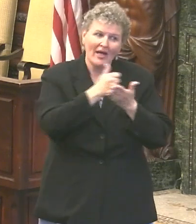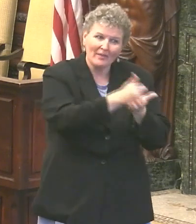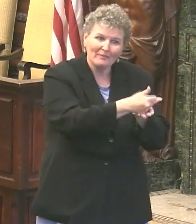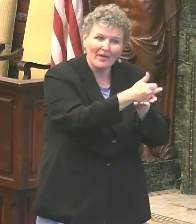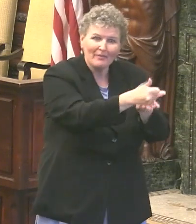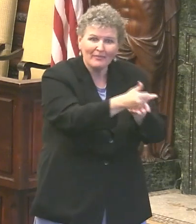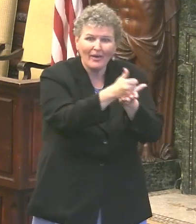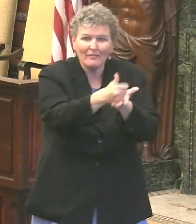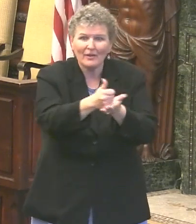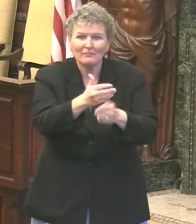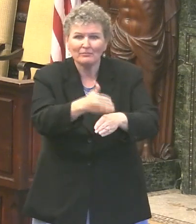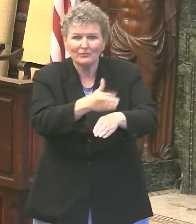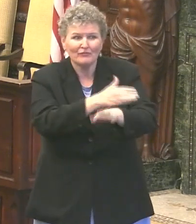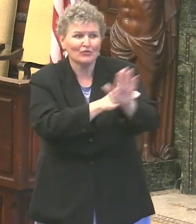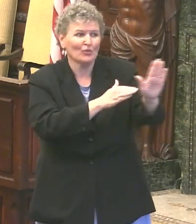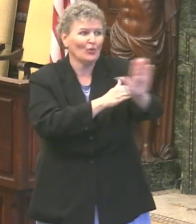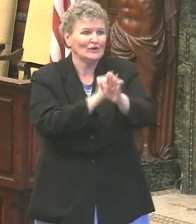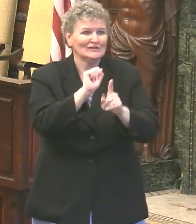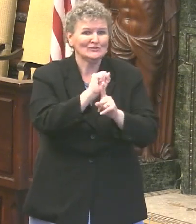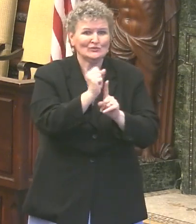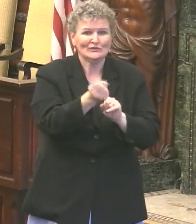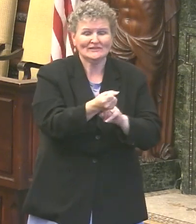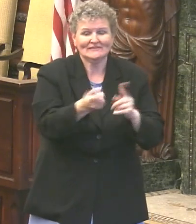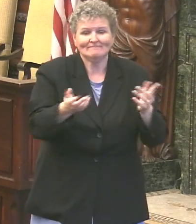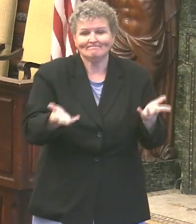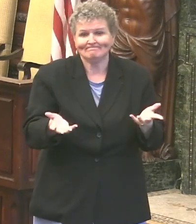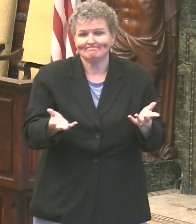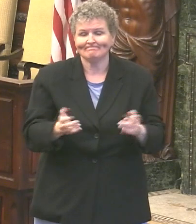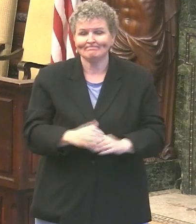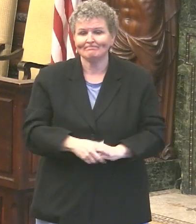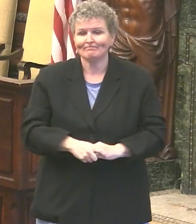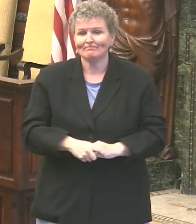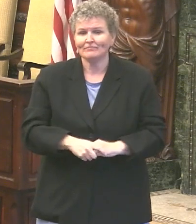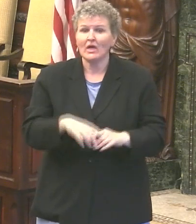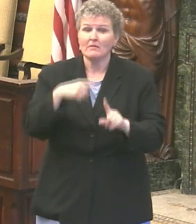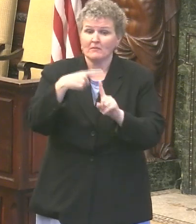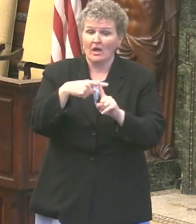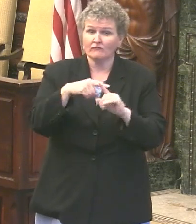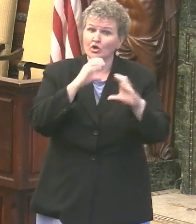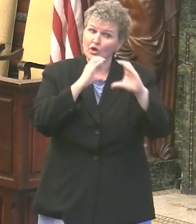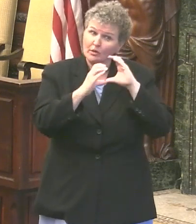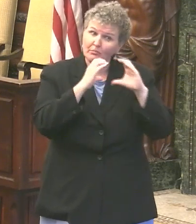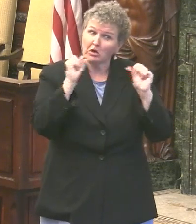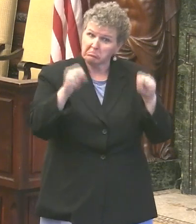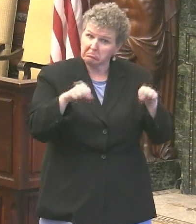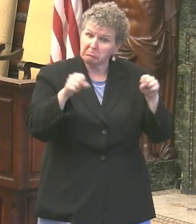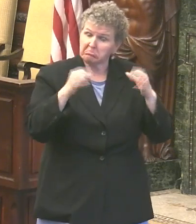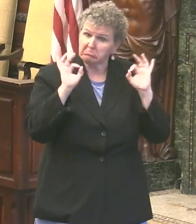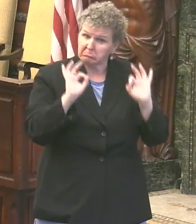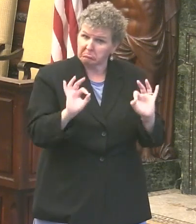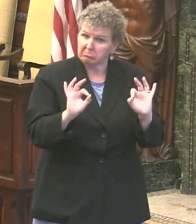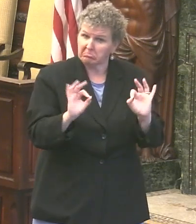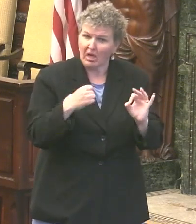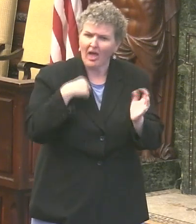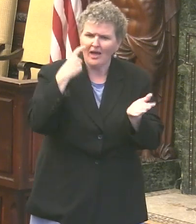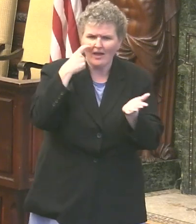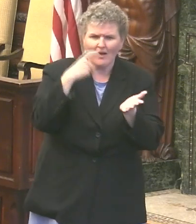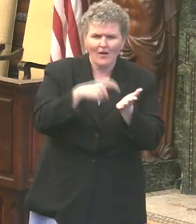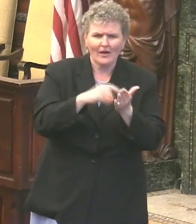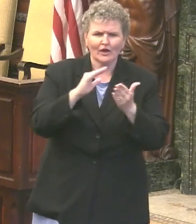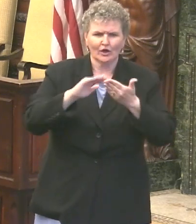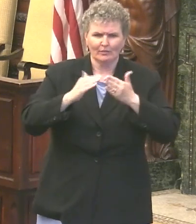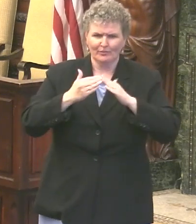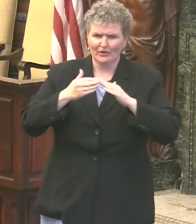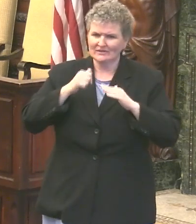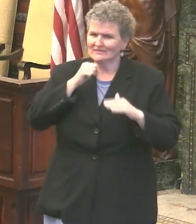improve. And we're at least in a very positive conversational mode. I recognize the inconvenience to the community that